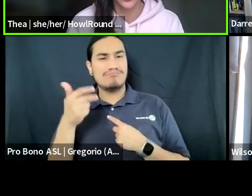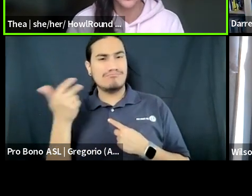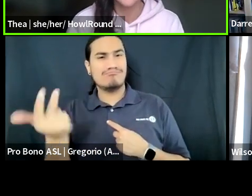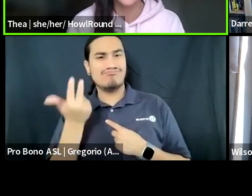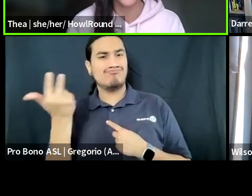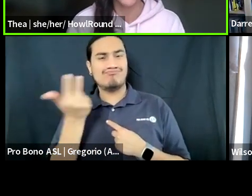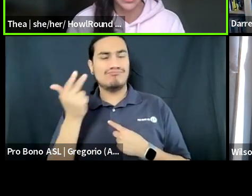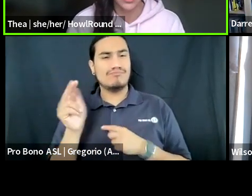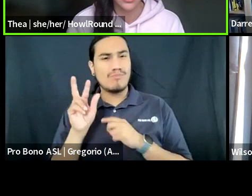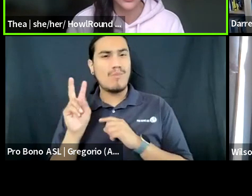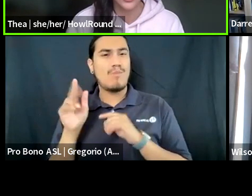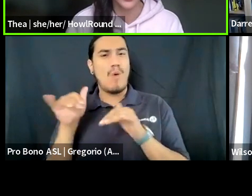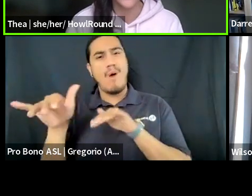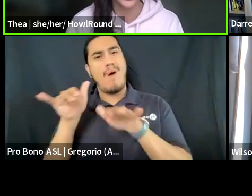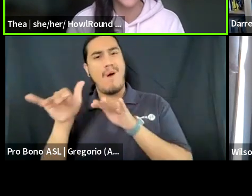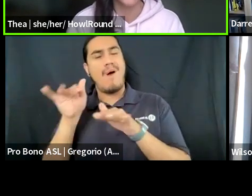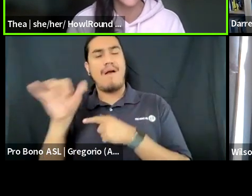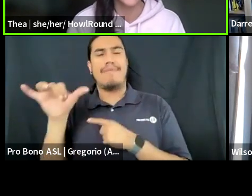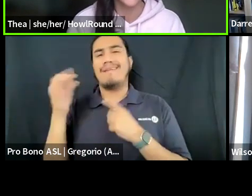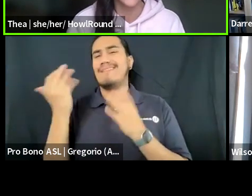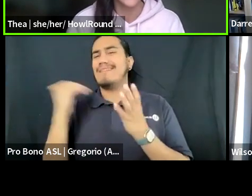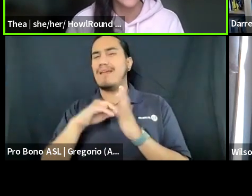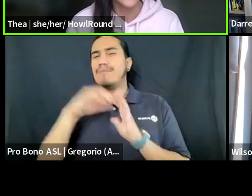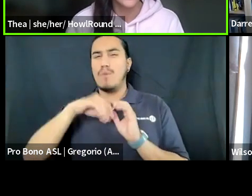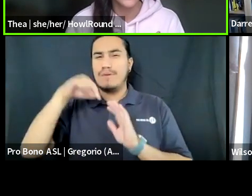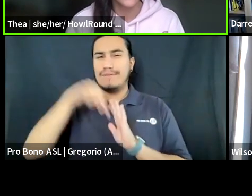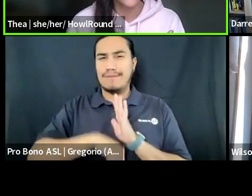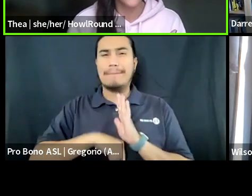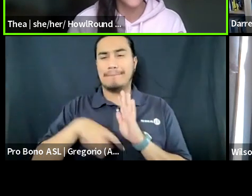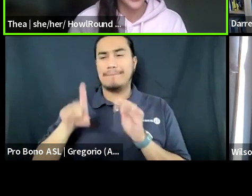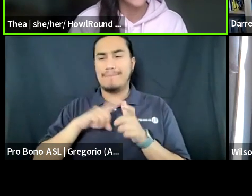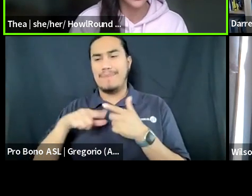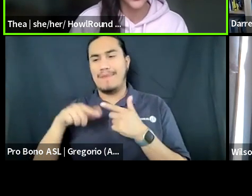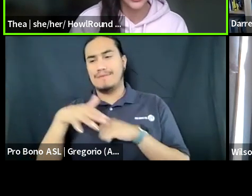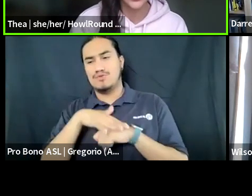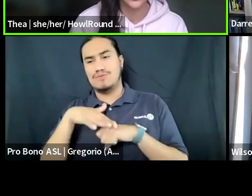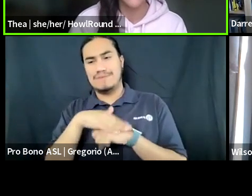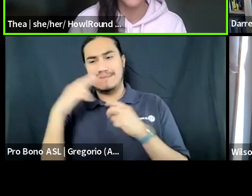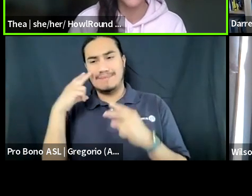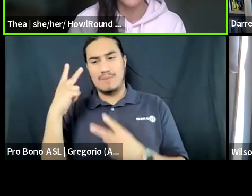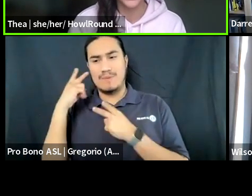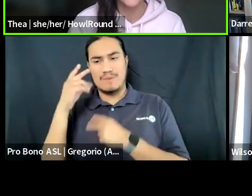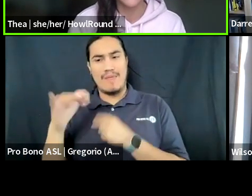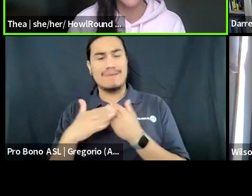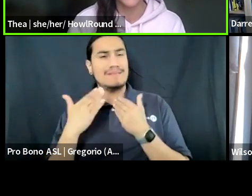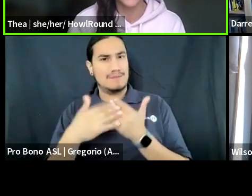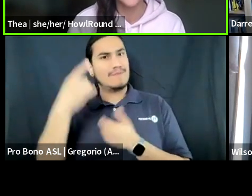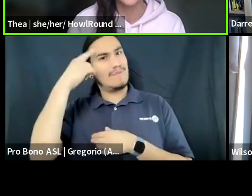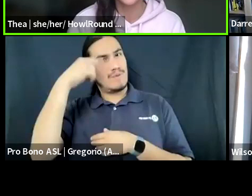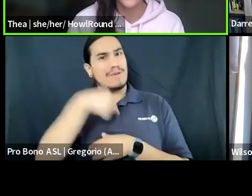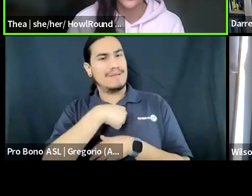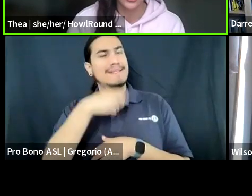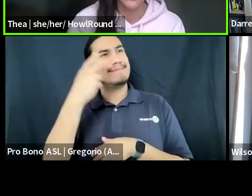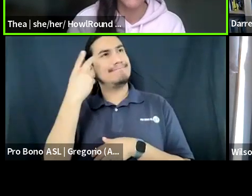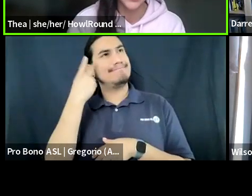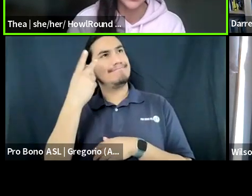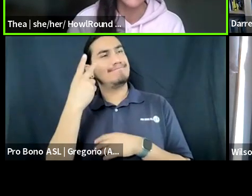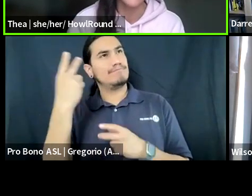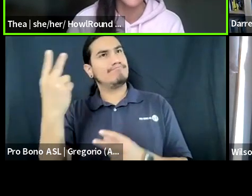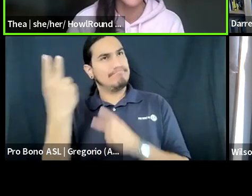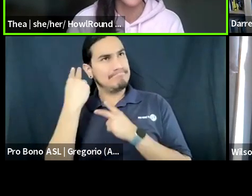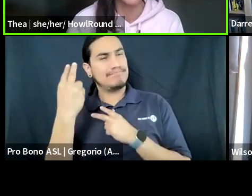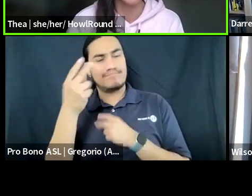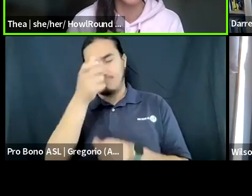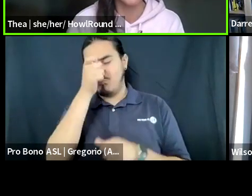talked about sort of going deeper beyond the superficial memory, like that was almost easier for me because I remember the sensation of